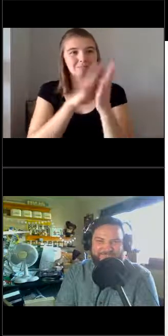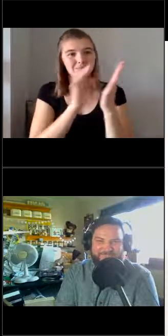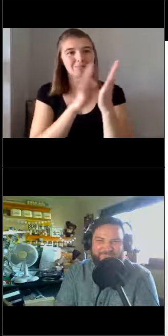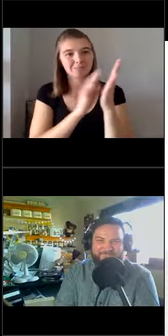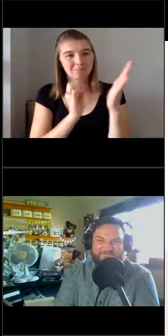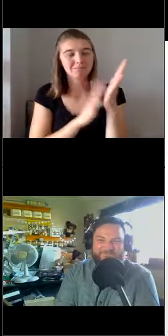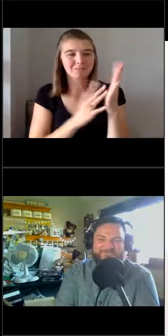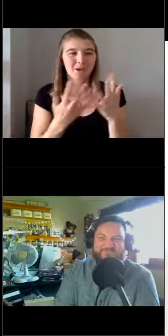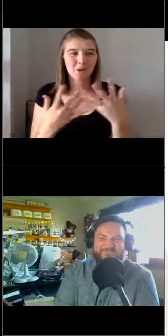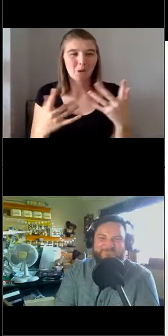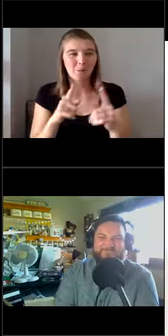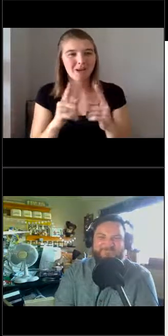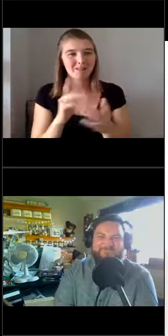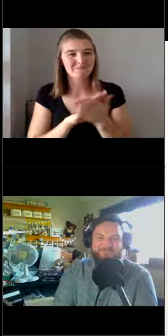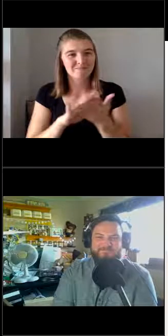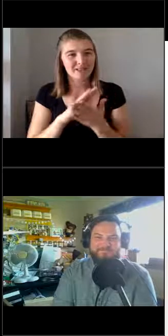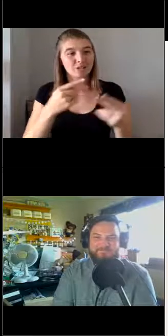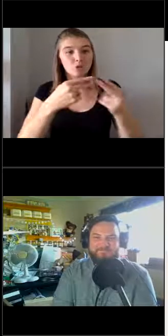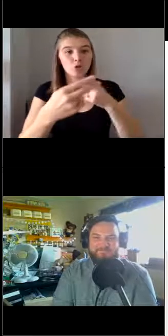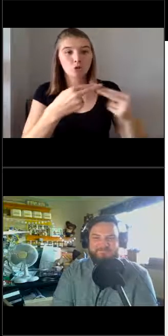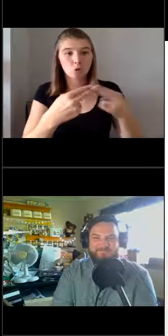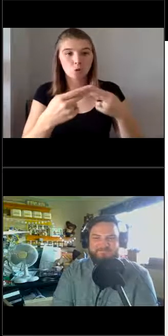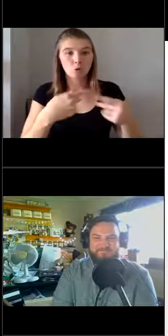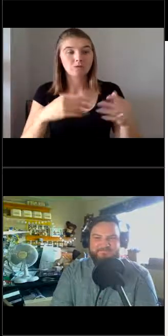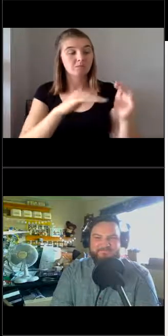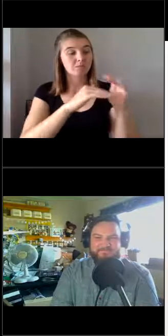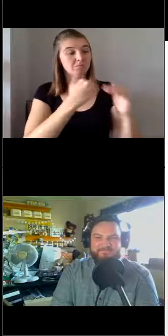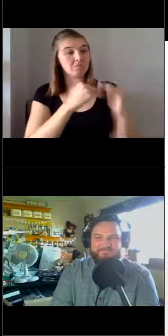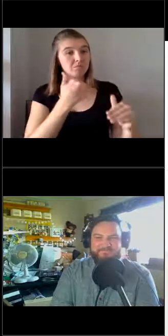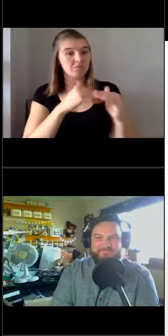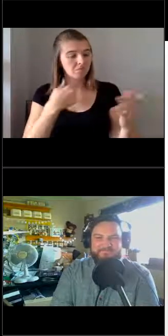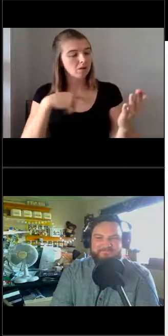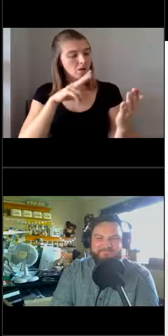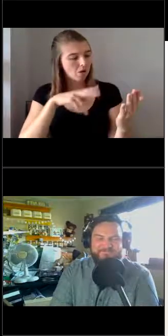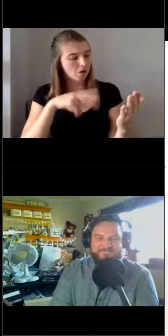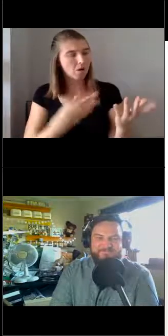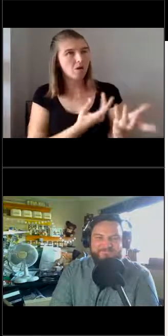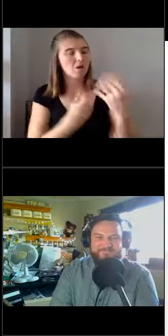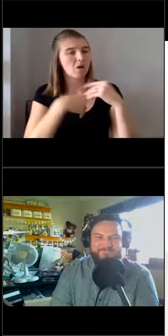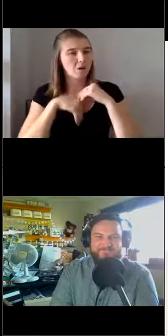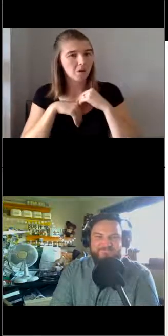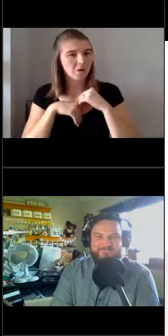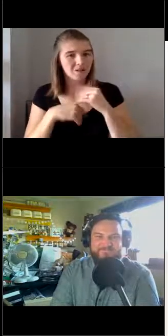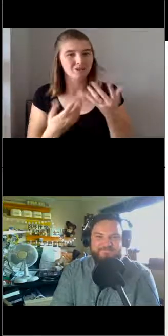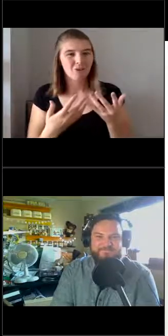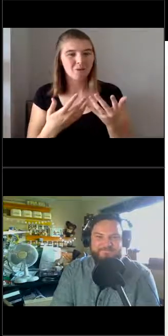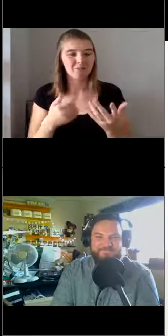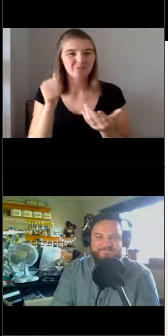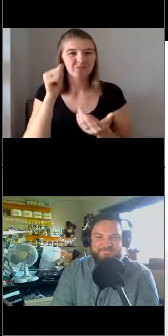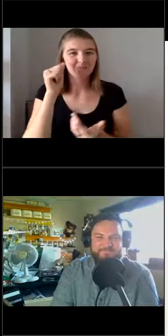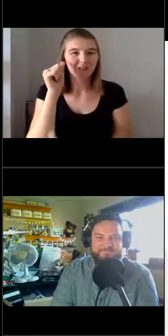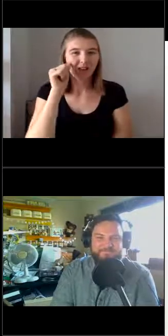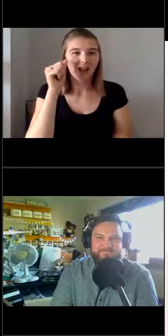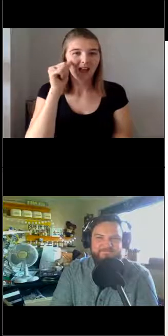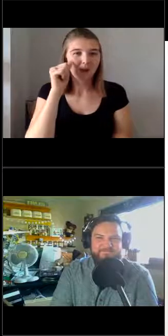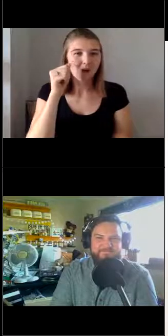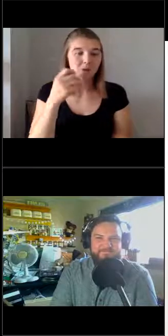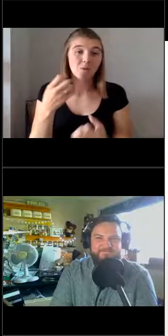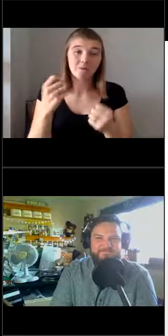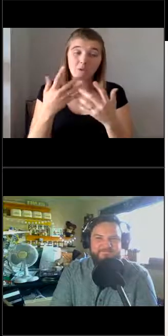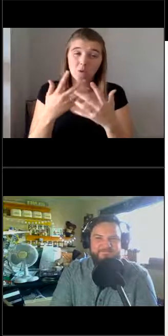all the news coming in. So I release the newsletters for them. So I do know that there are a lot of, you know, online